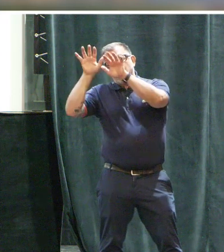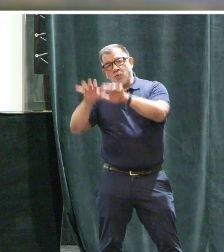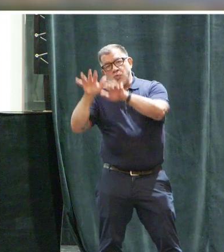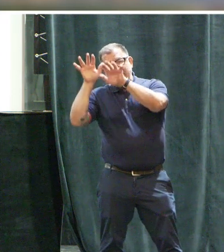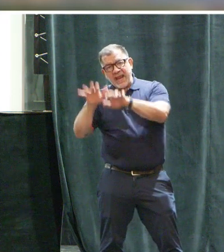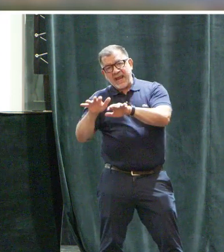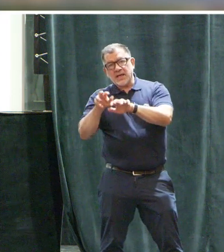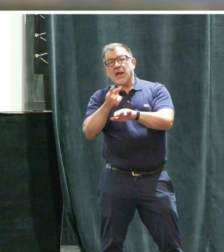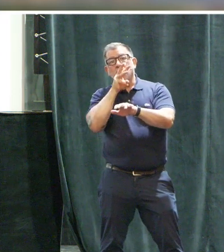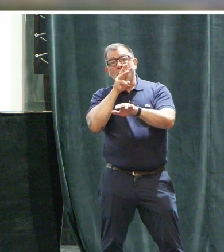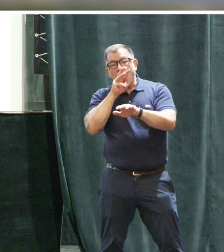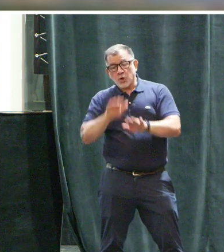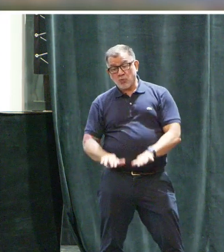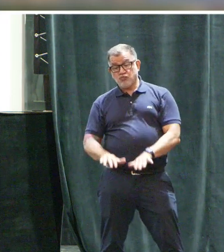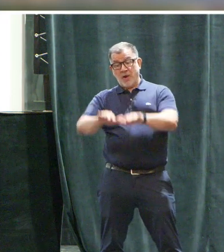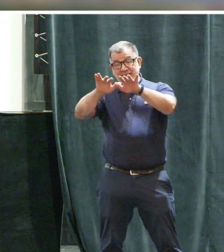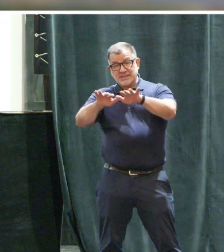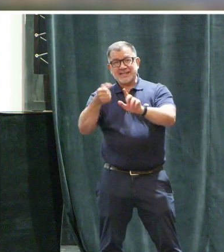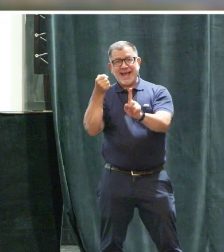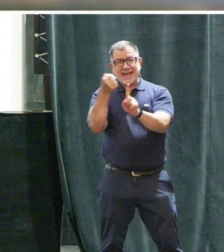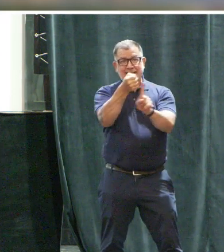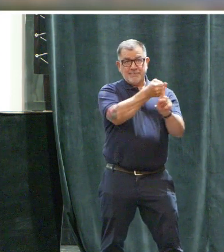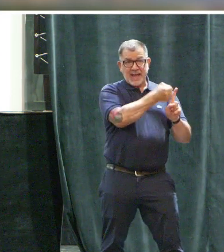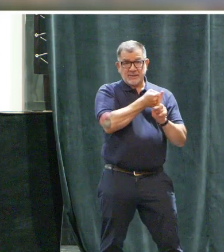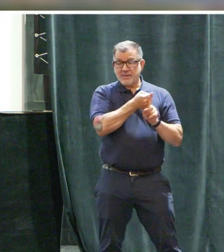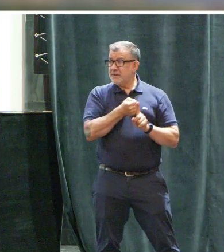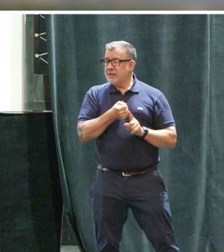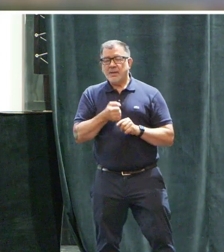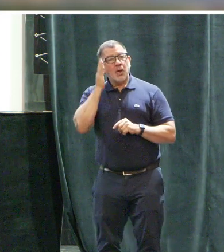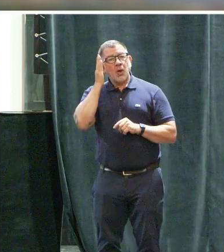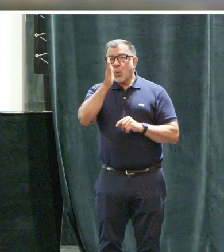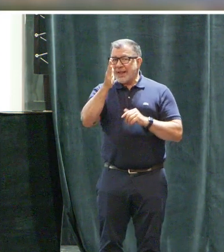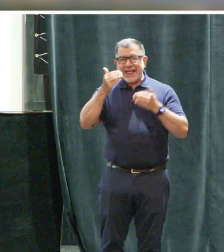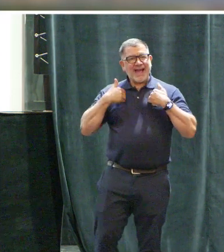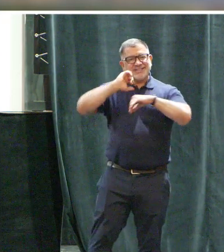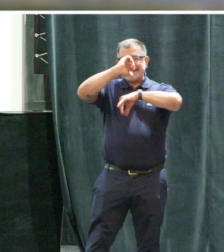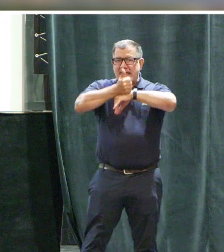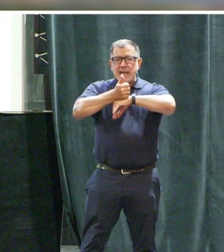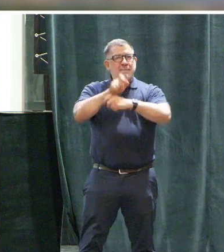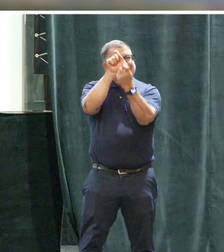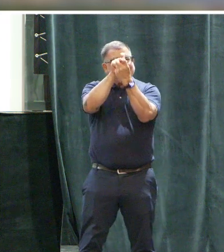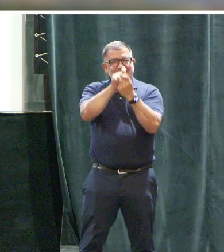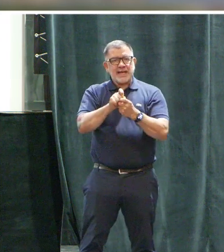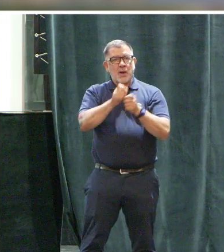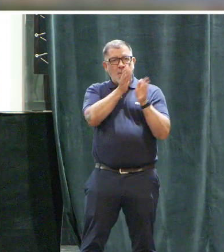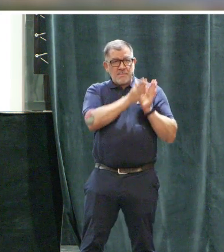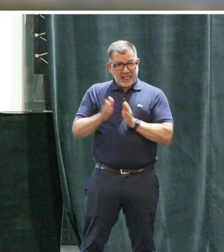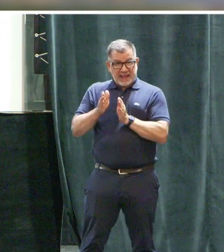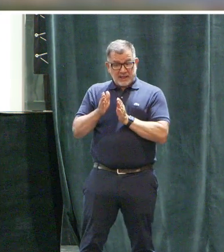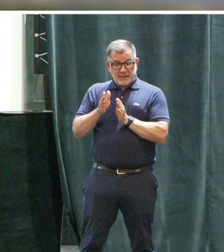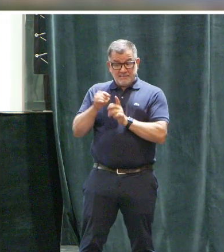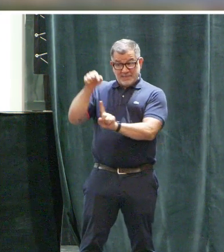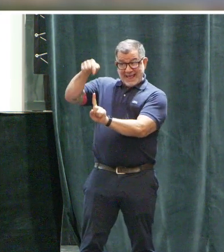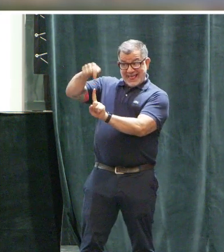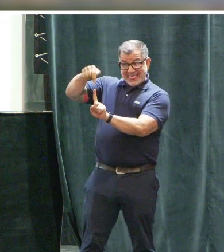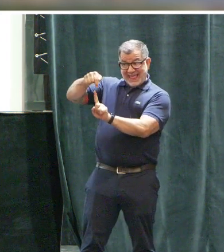actually contacts the authority's property. So there's going to be a detailed plan that's going to be developed, and in that plan,